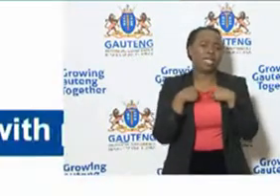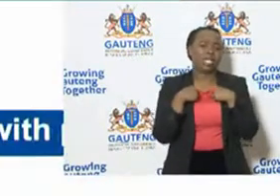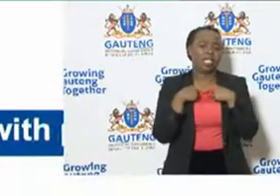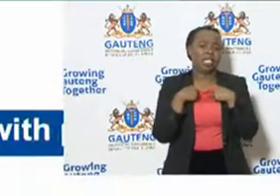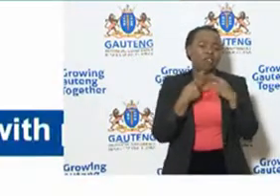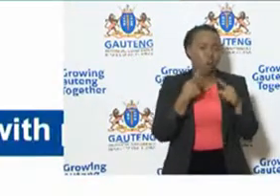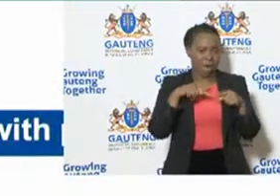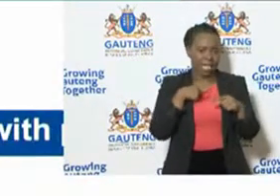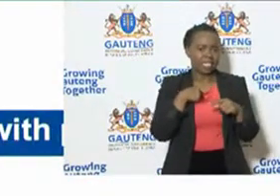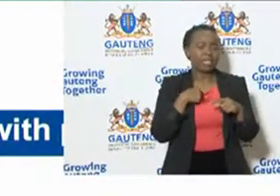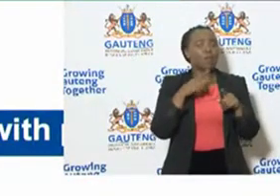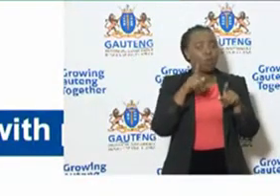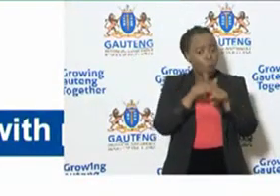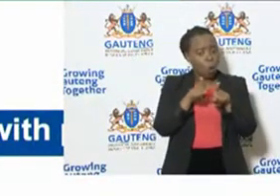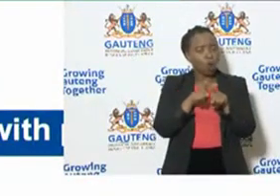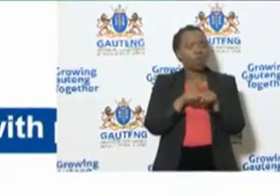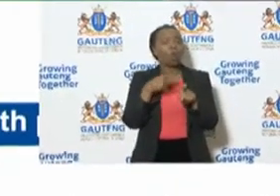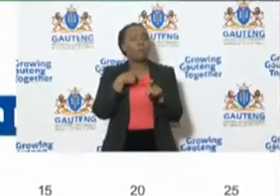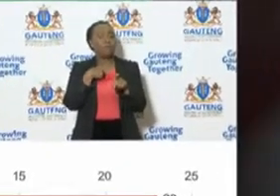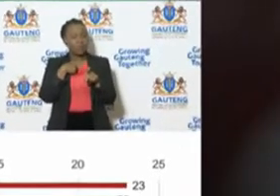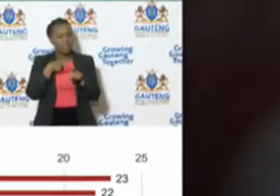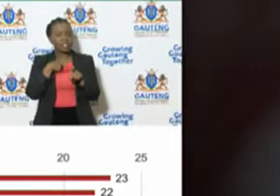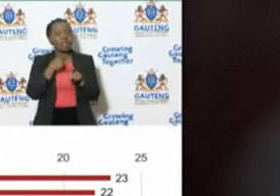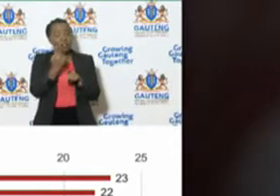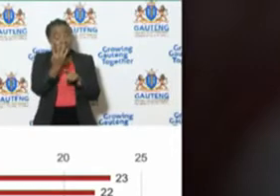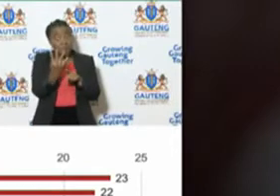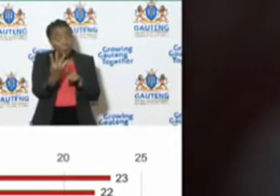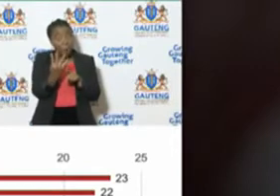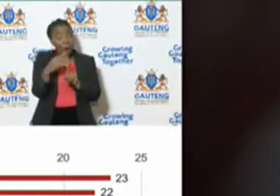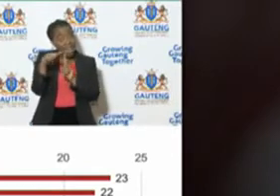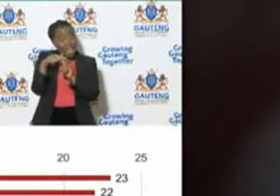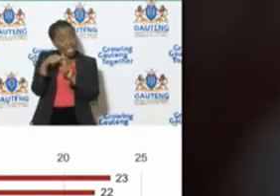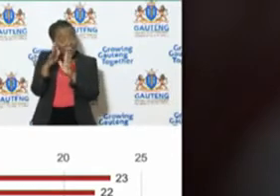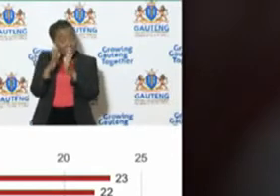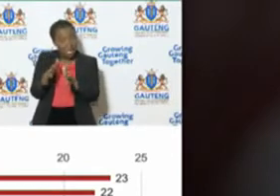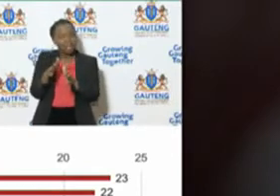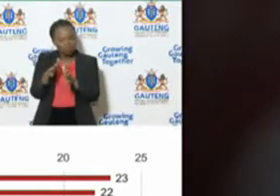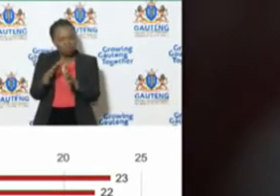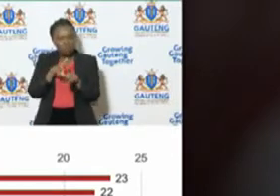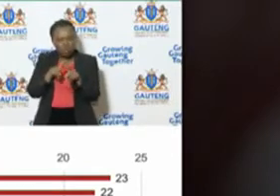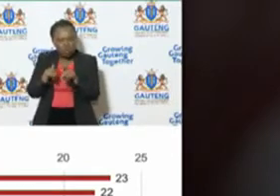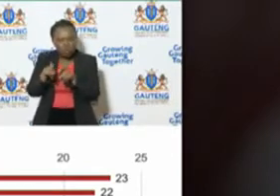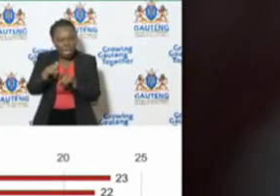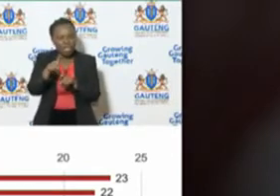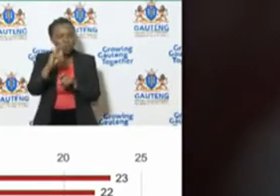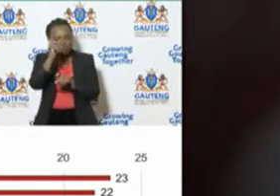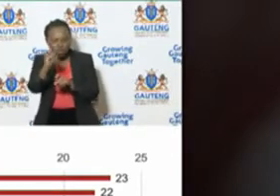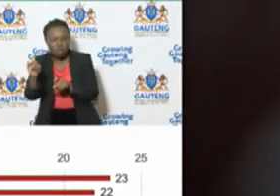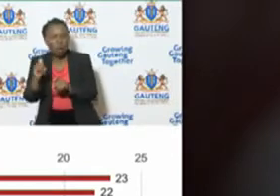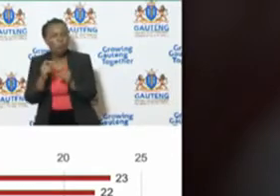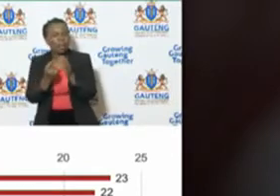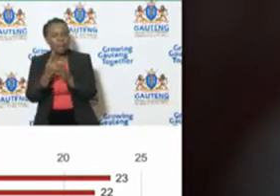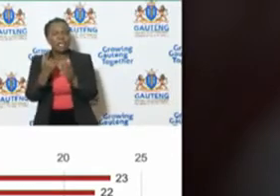we even track up to 4 cases in other parts of our